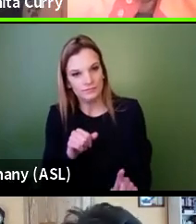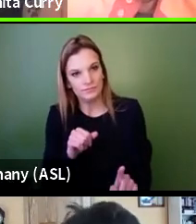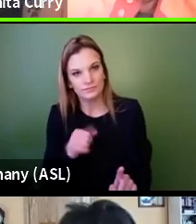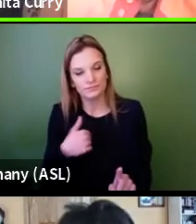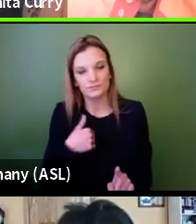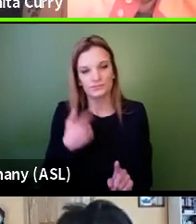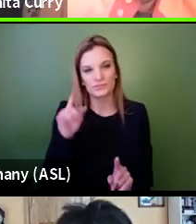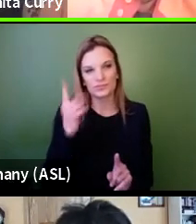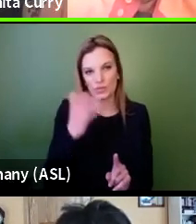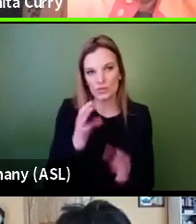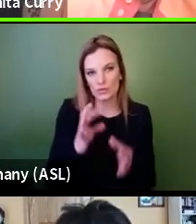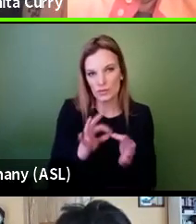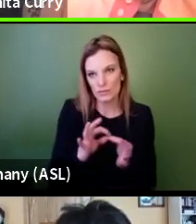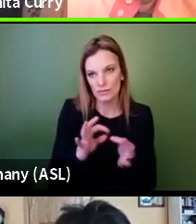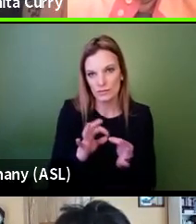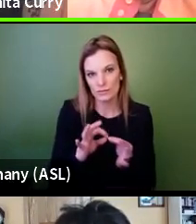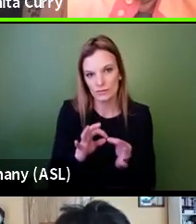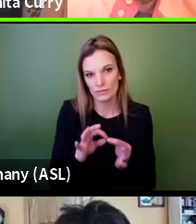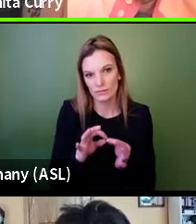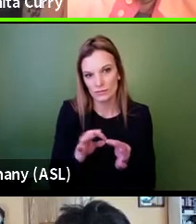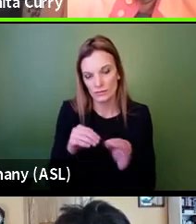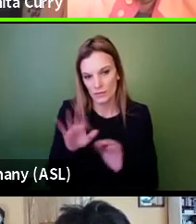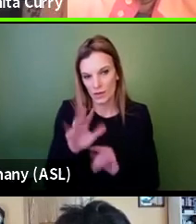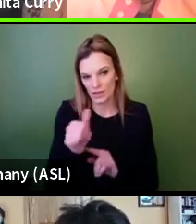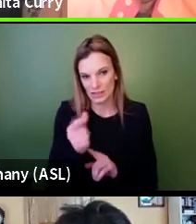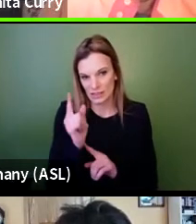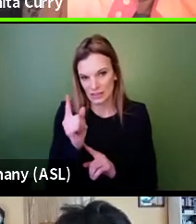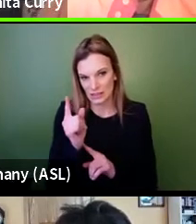I just want to say that in about 10 minutes.